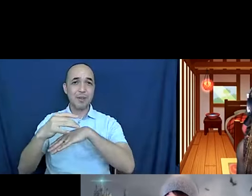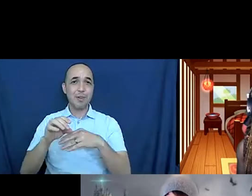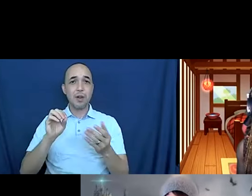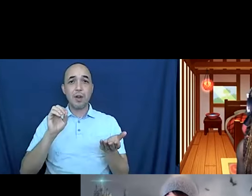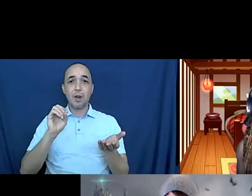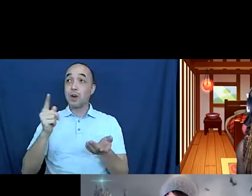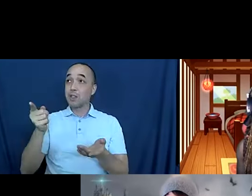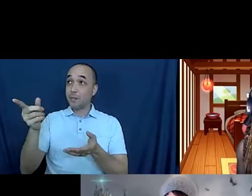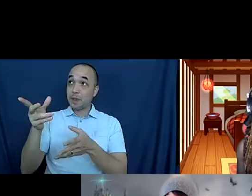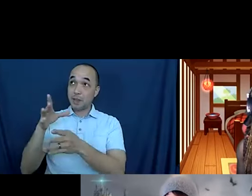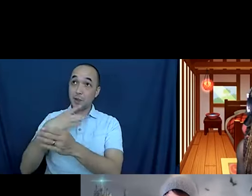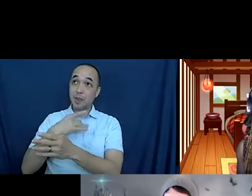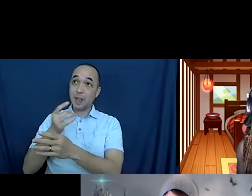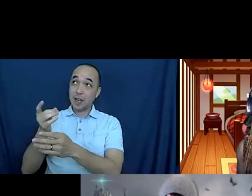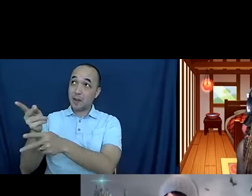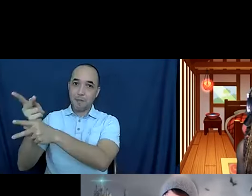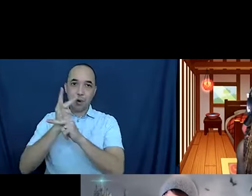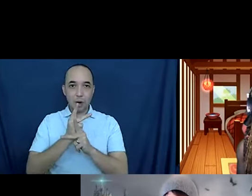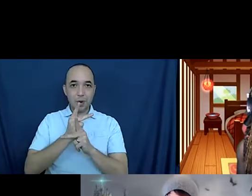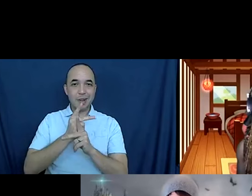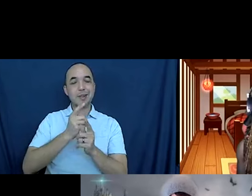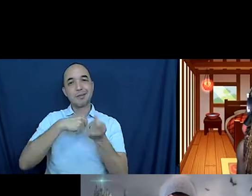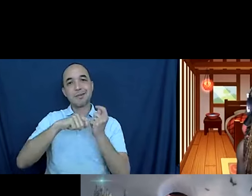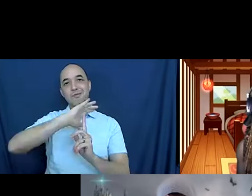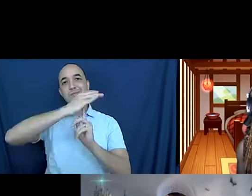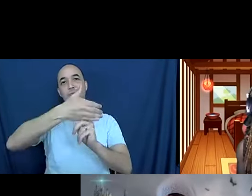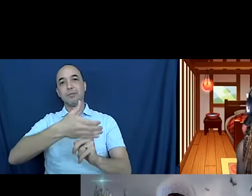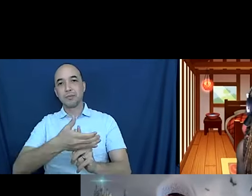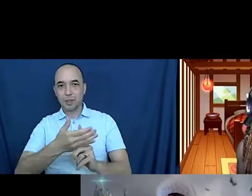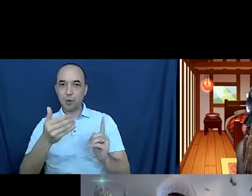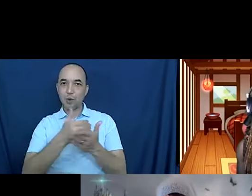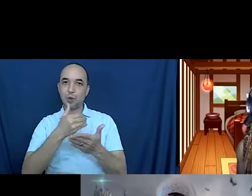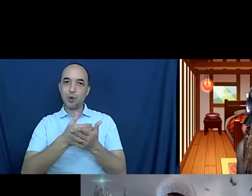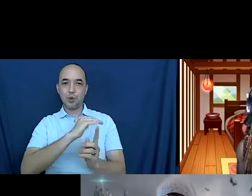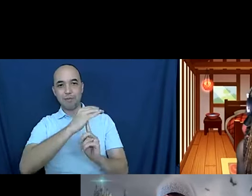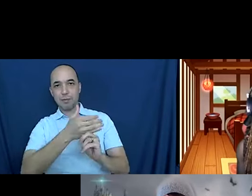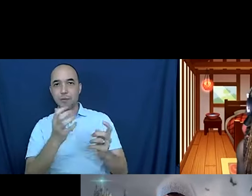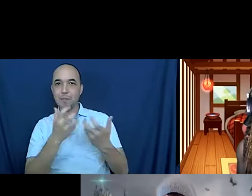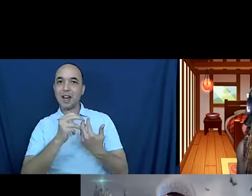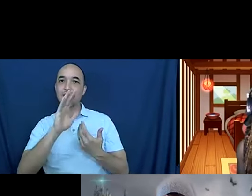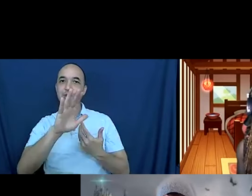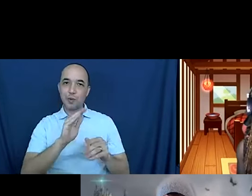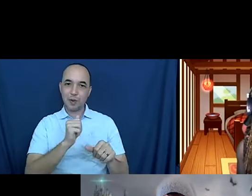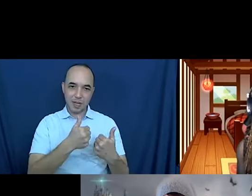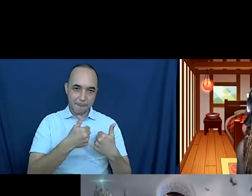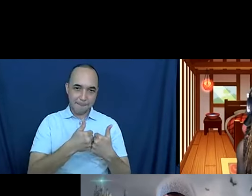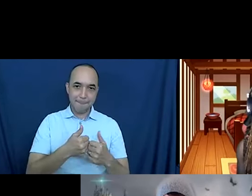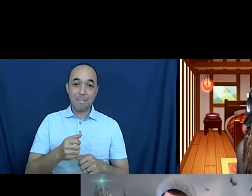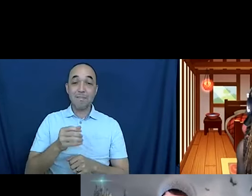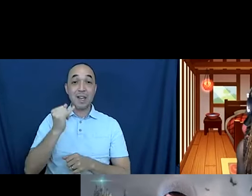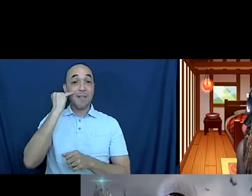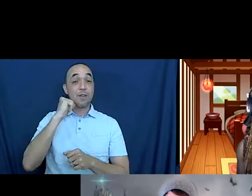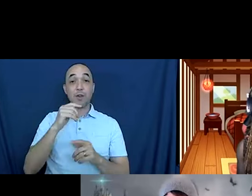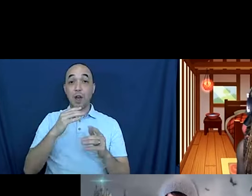like and reskin it for your game. And if you don't feel comfortable with puzzles yet, the book Tasha's Guide to Everything that came